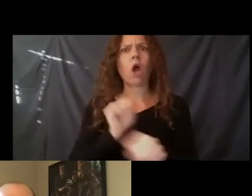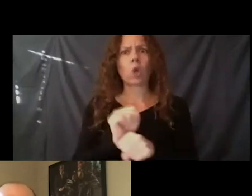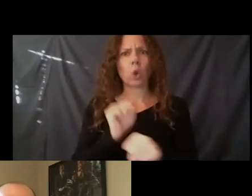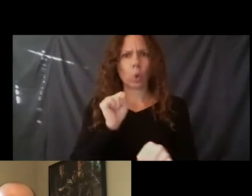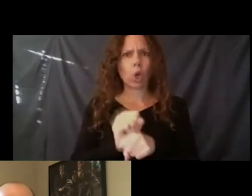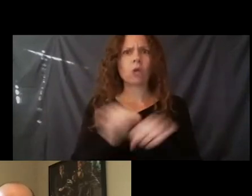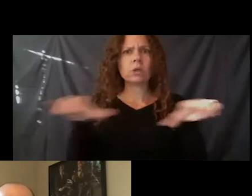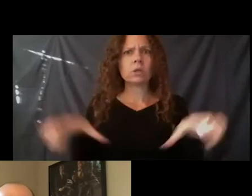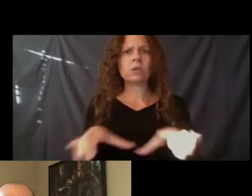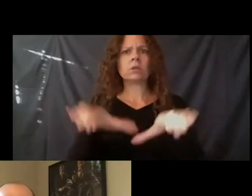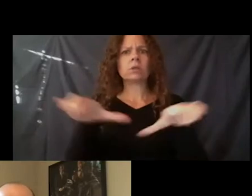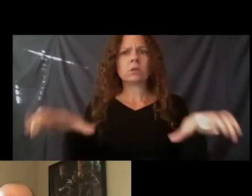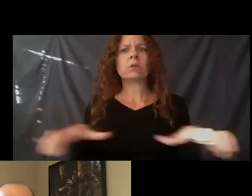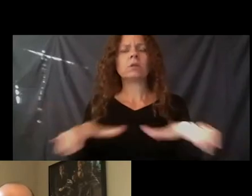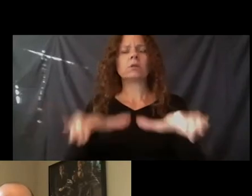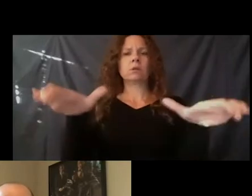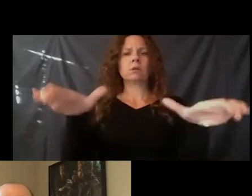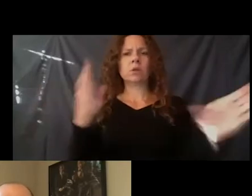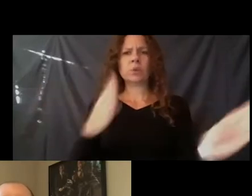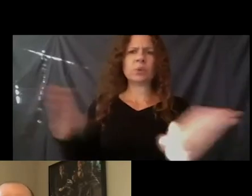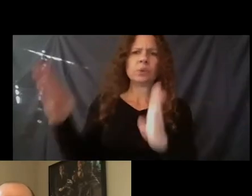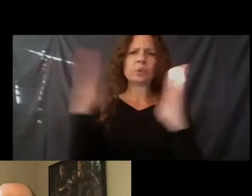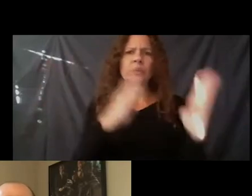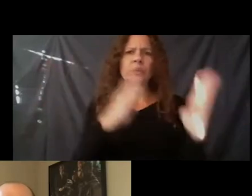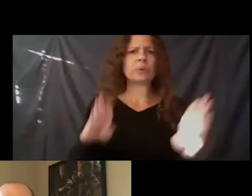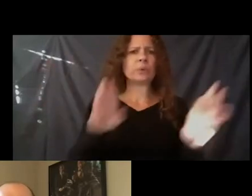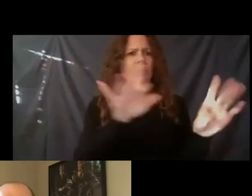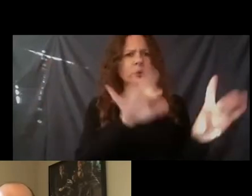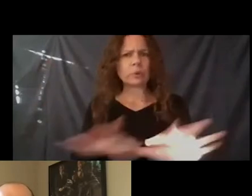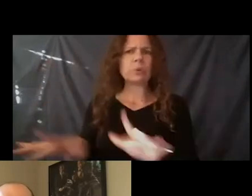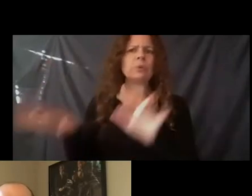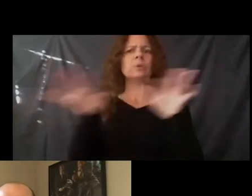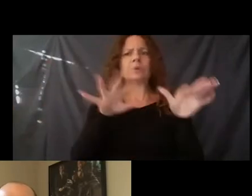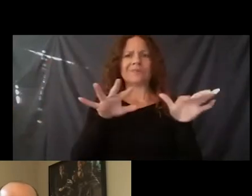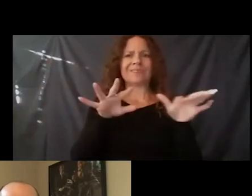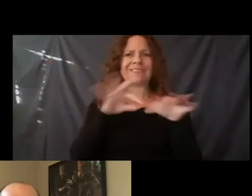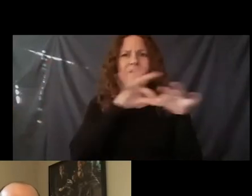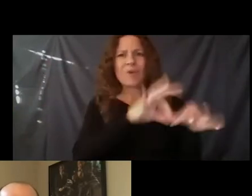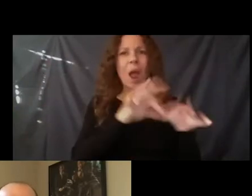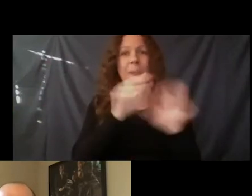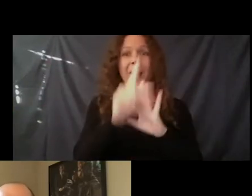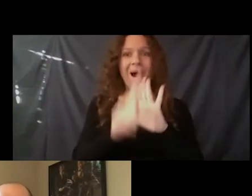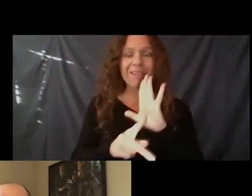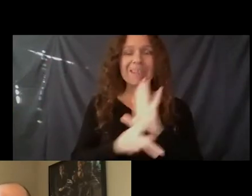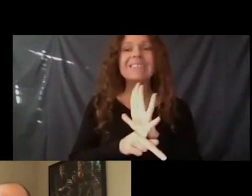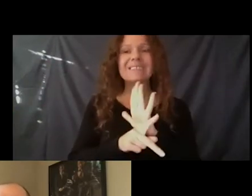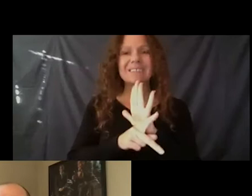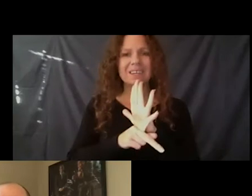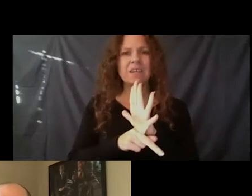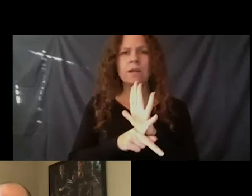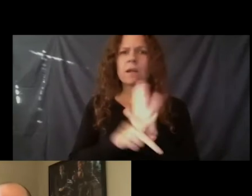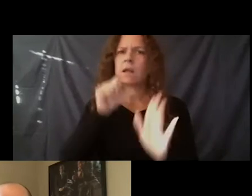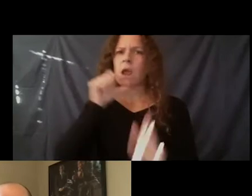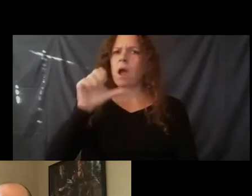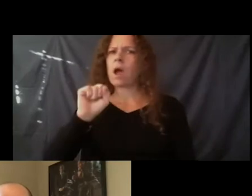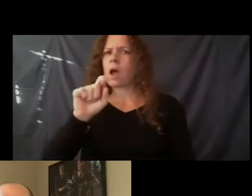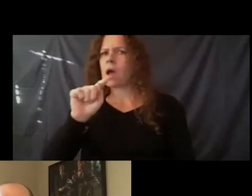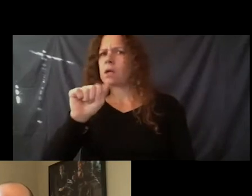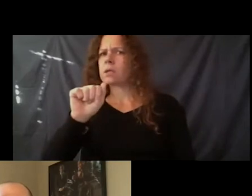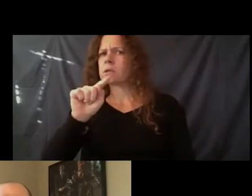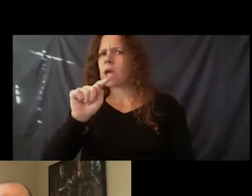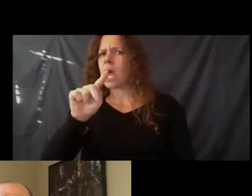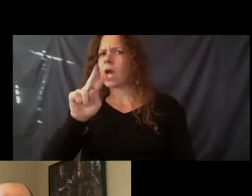ensuring and organizing around the policy provisions, not the statute, but the